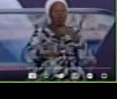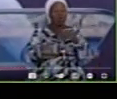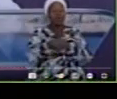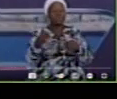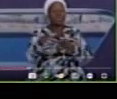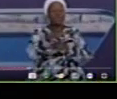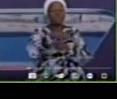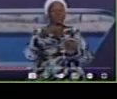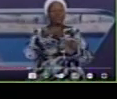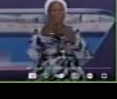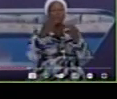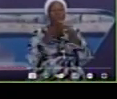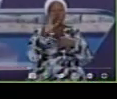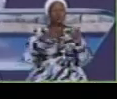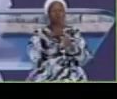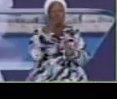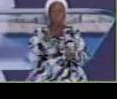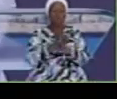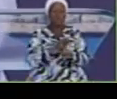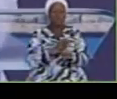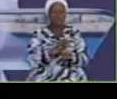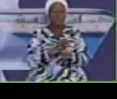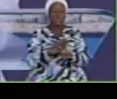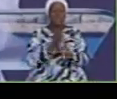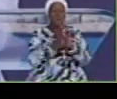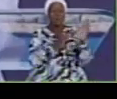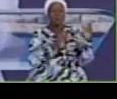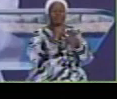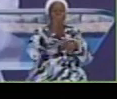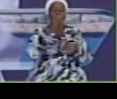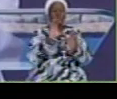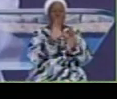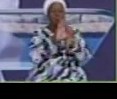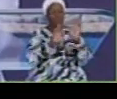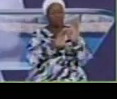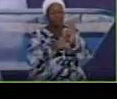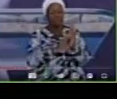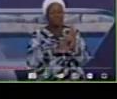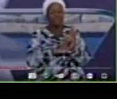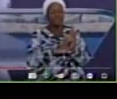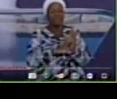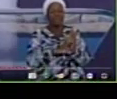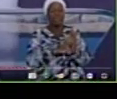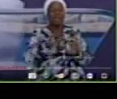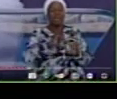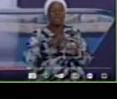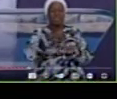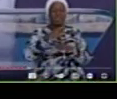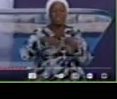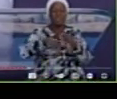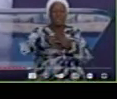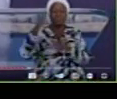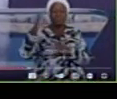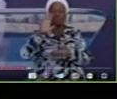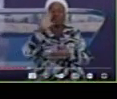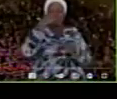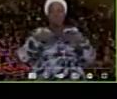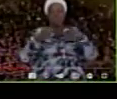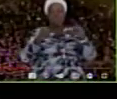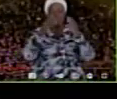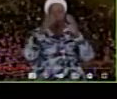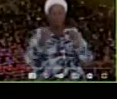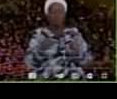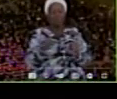all over the world. Yes, Father. According to your commandment, I sent forth your healing